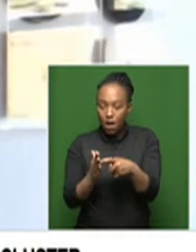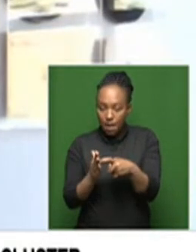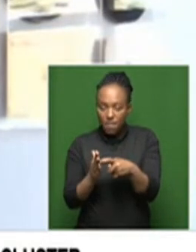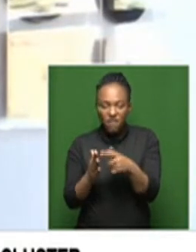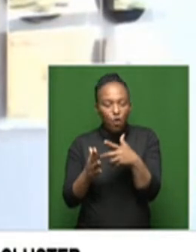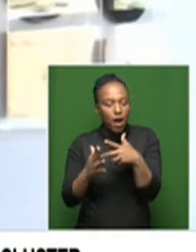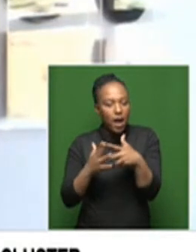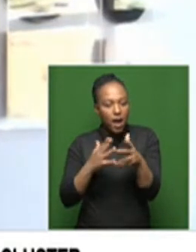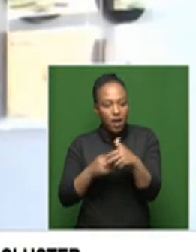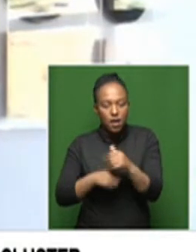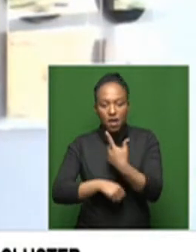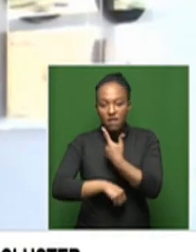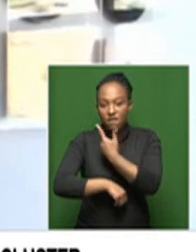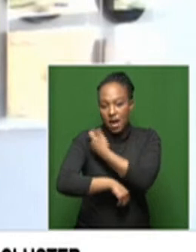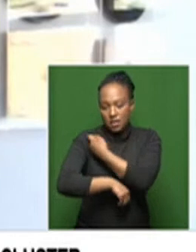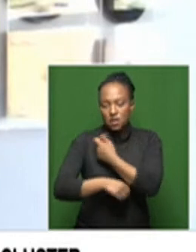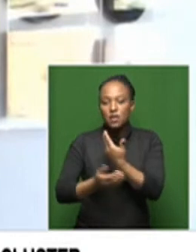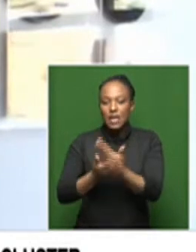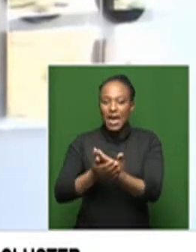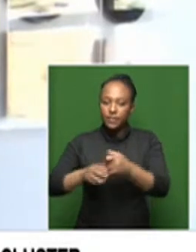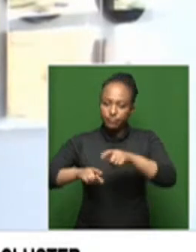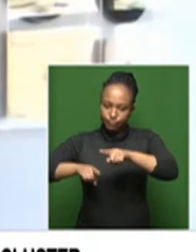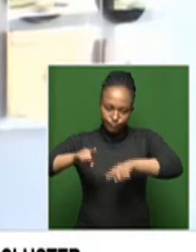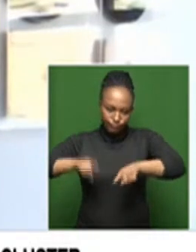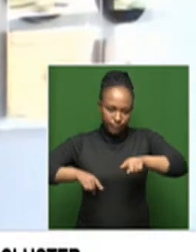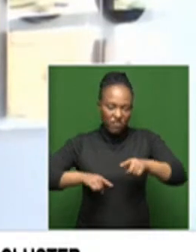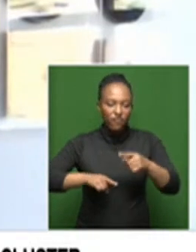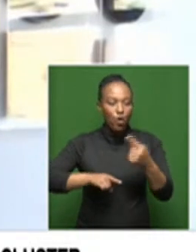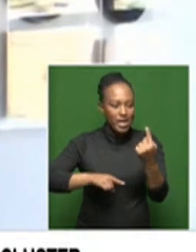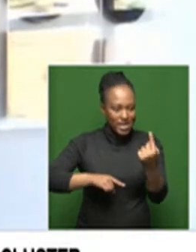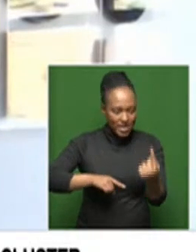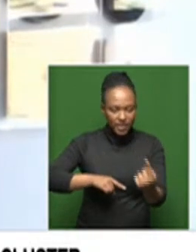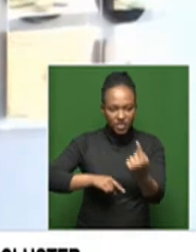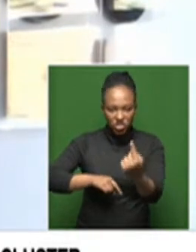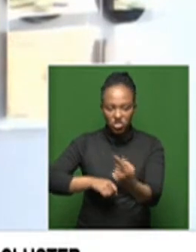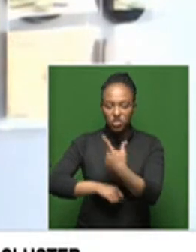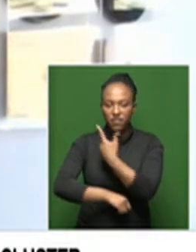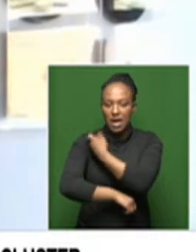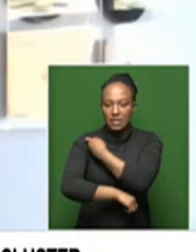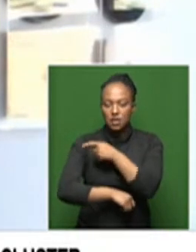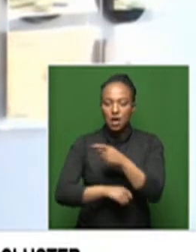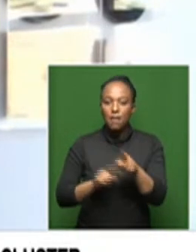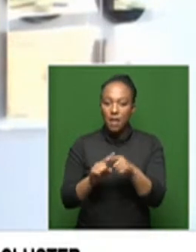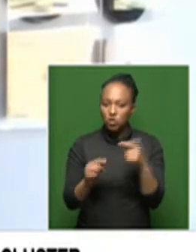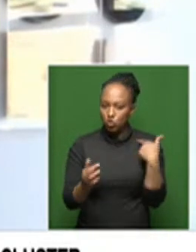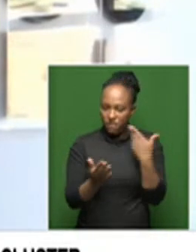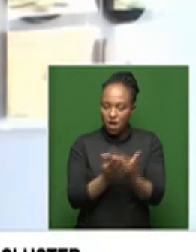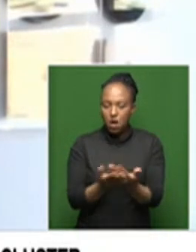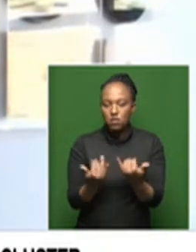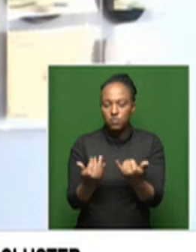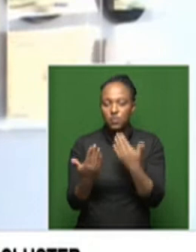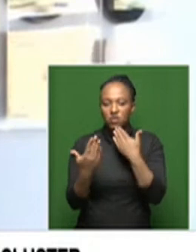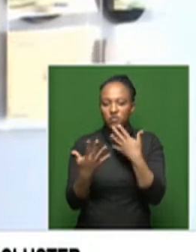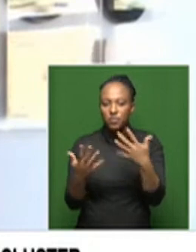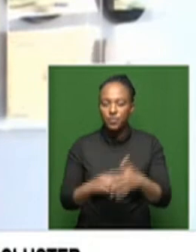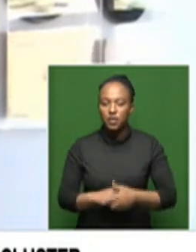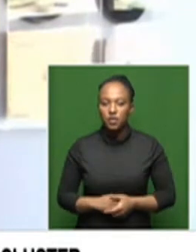any vaccine might well differ from vaccine to vaccine, but this is where we've got to at the moment. Thank you so